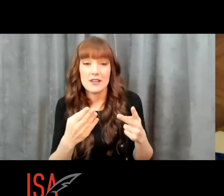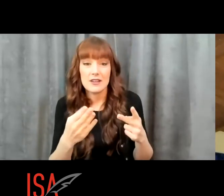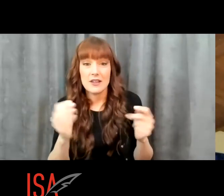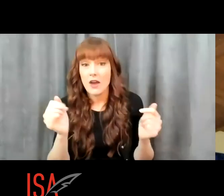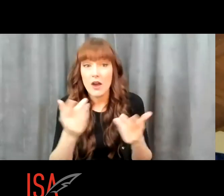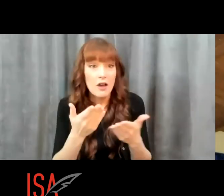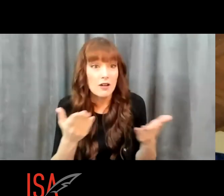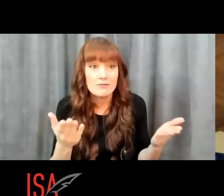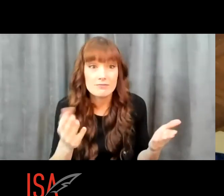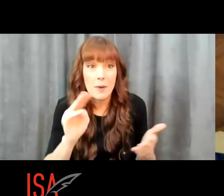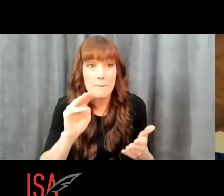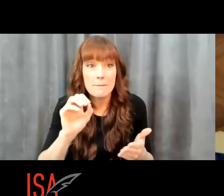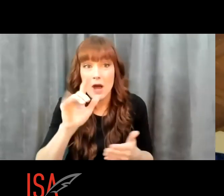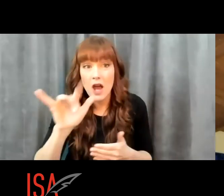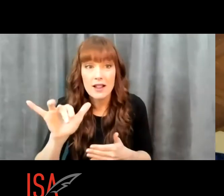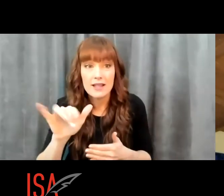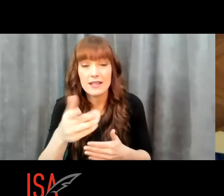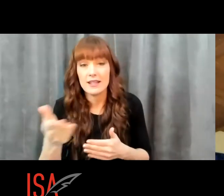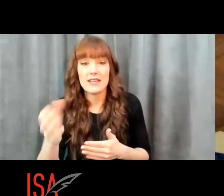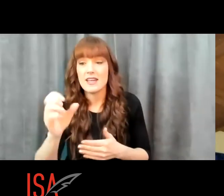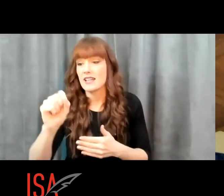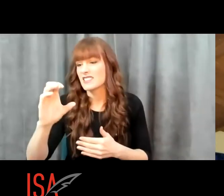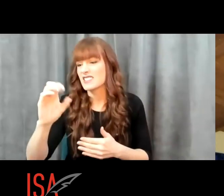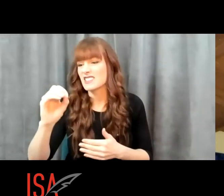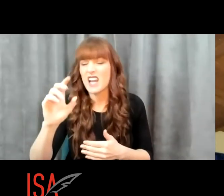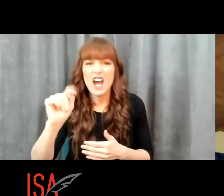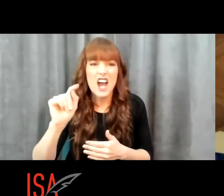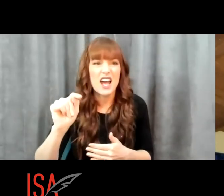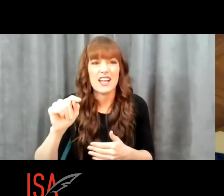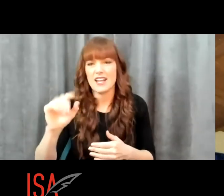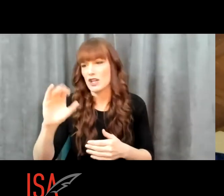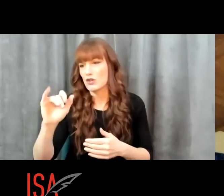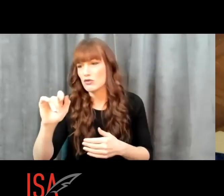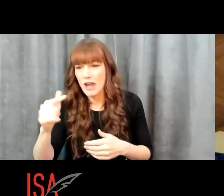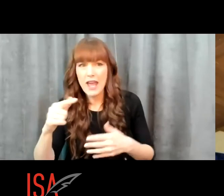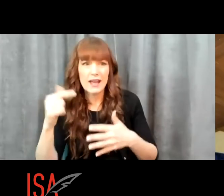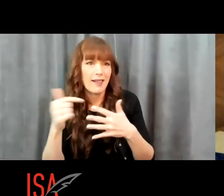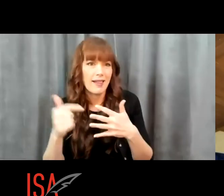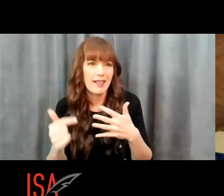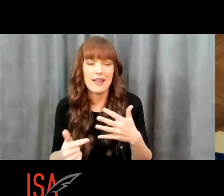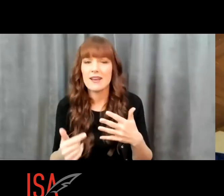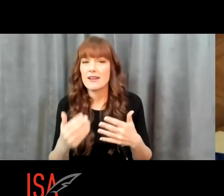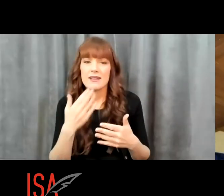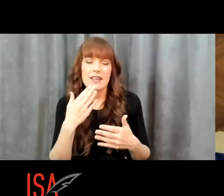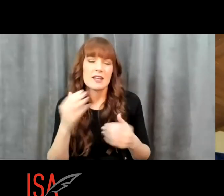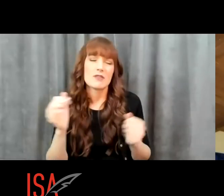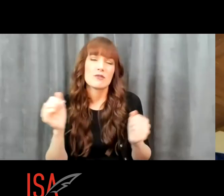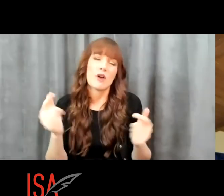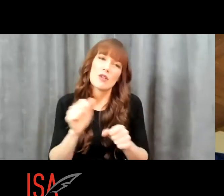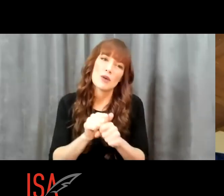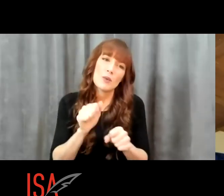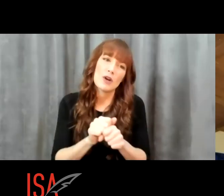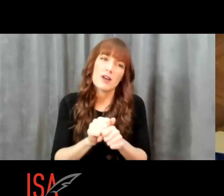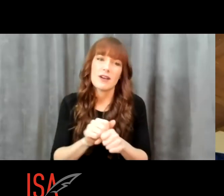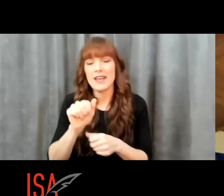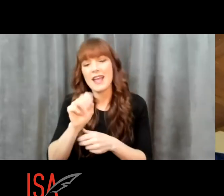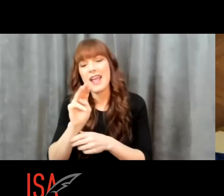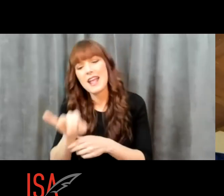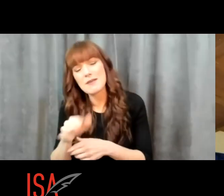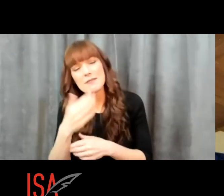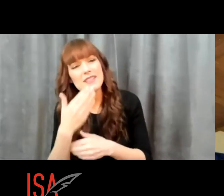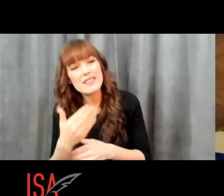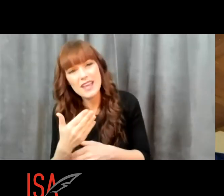Thank you, Molly and Scott and Craig for the work that you put into it. Amy, thank you